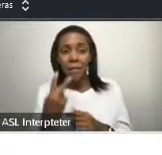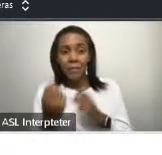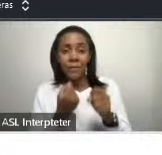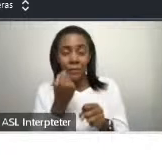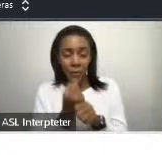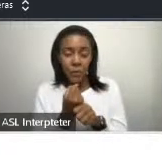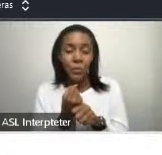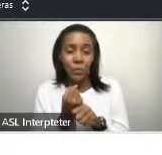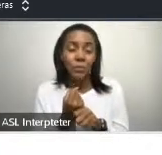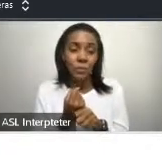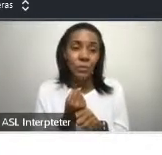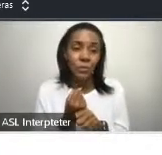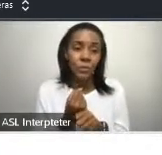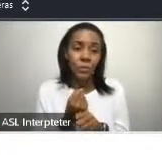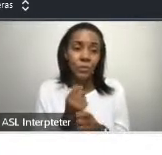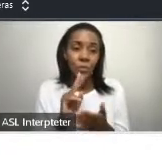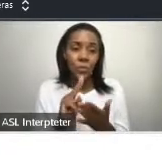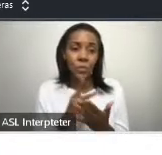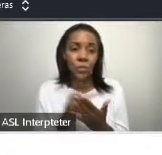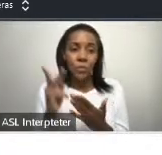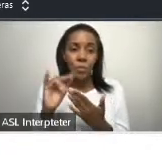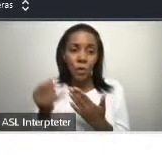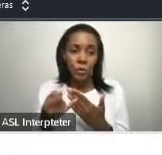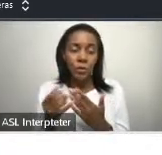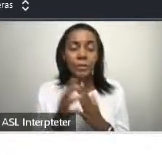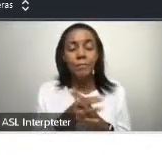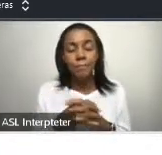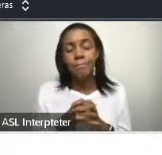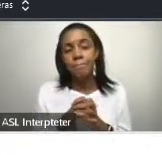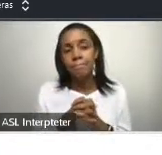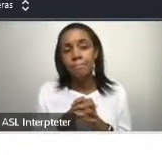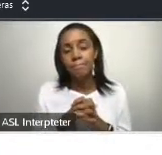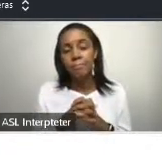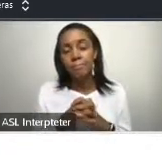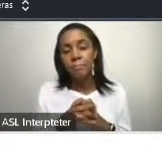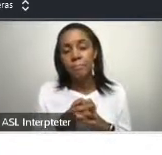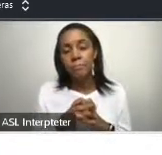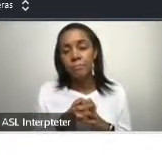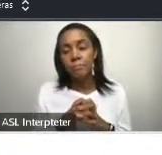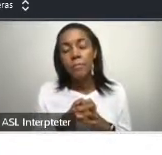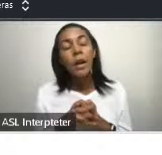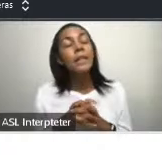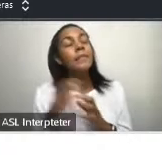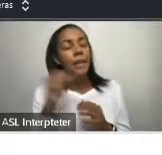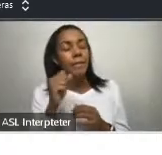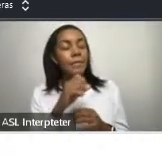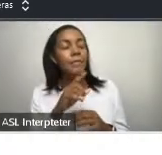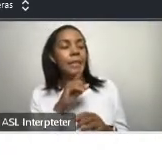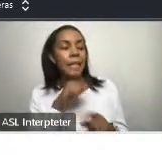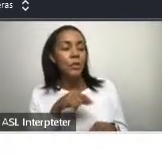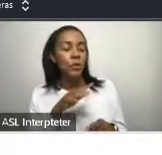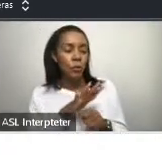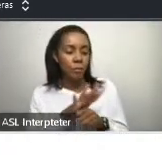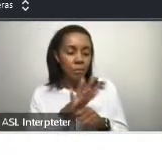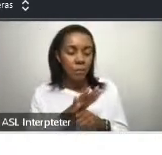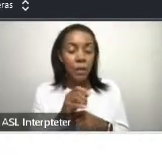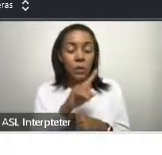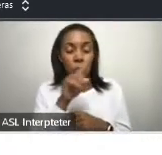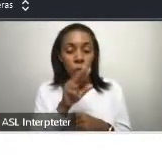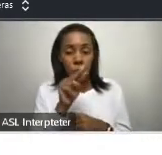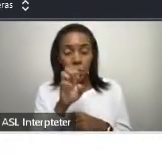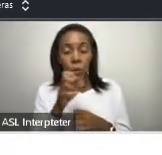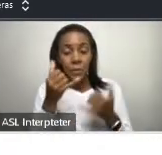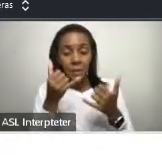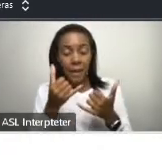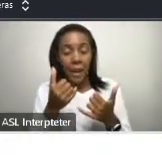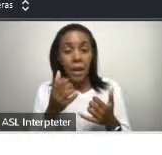in project. To answer your question. It does. So we've got zoning today, assuming you get approved, which